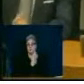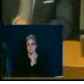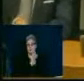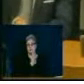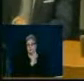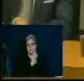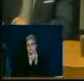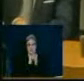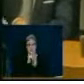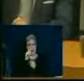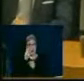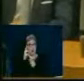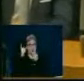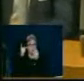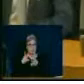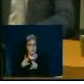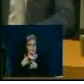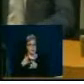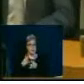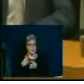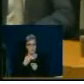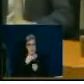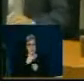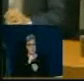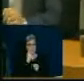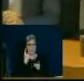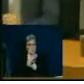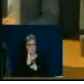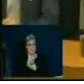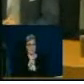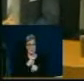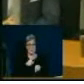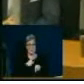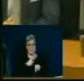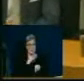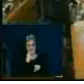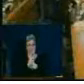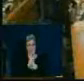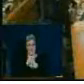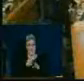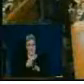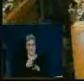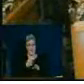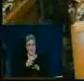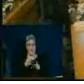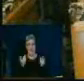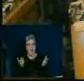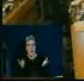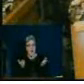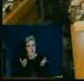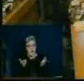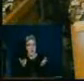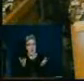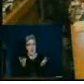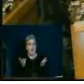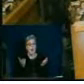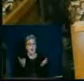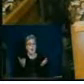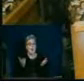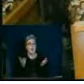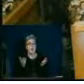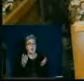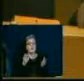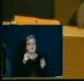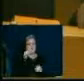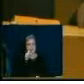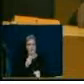Which the law director says is not in proper form. Right. And we cannot. So we don't have a, okay, so as